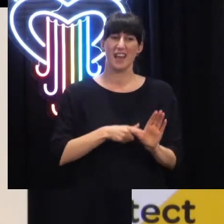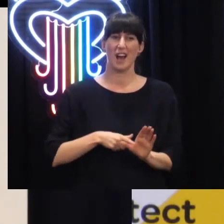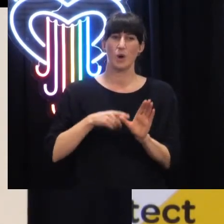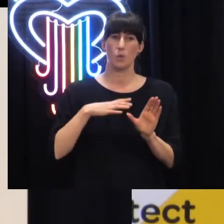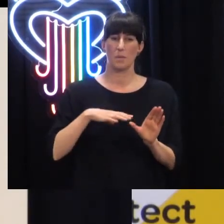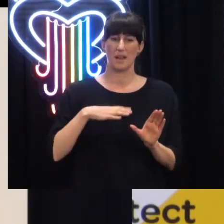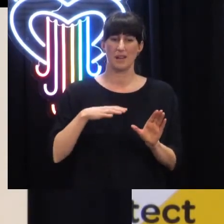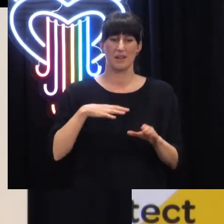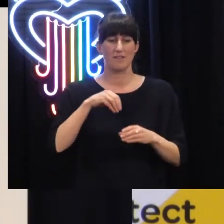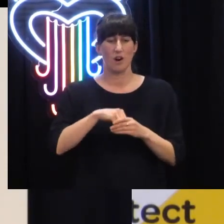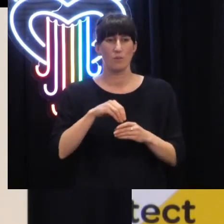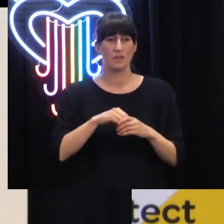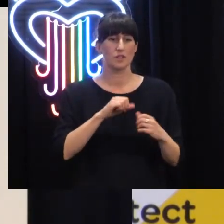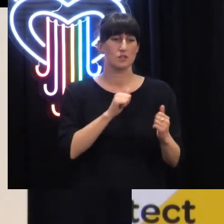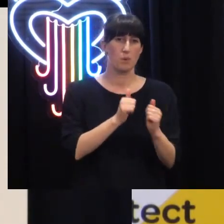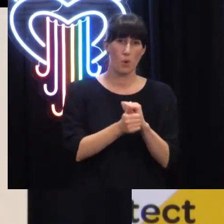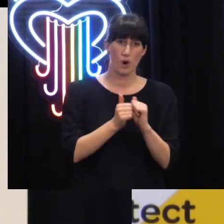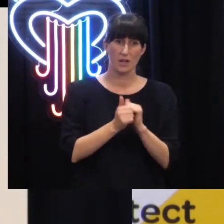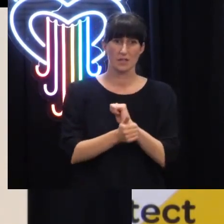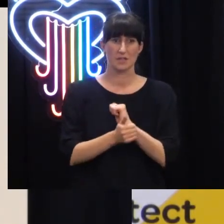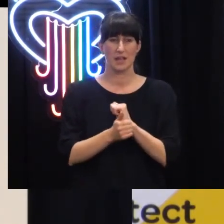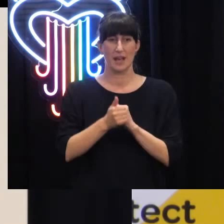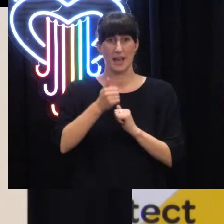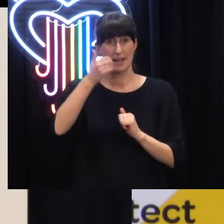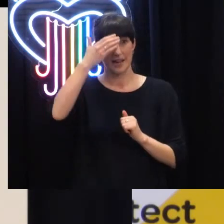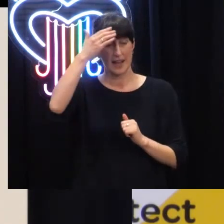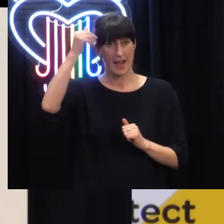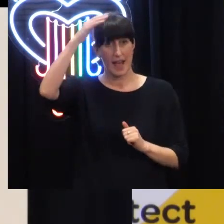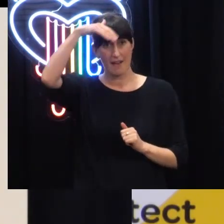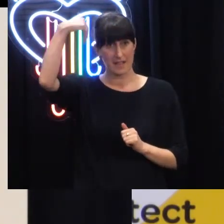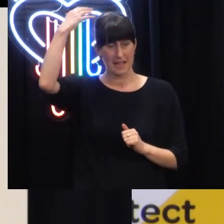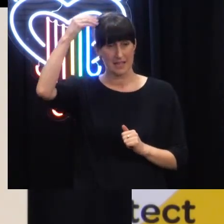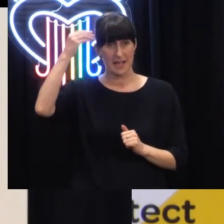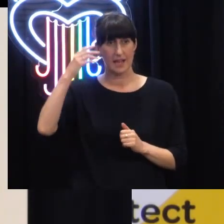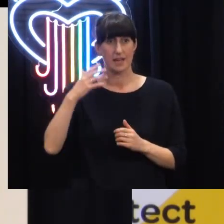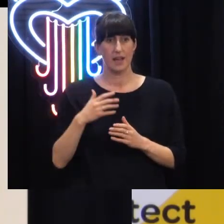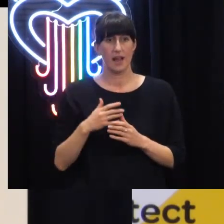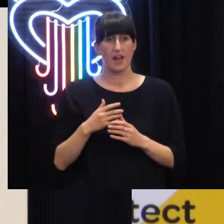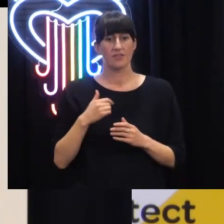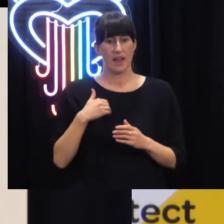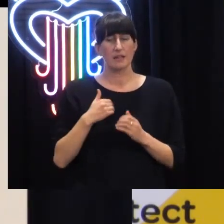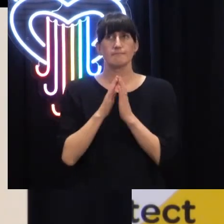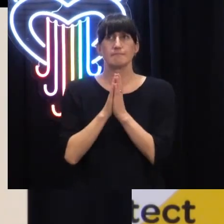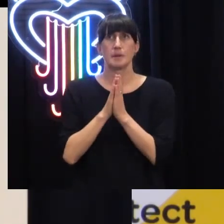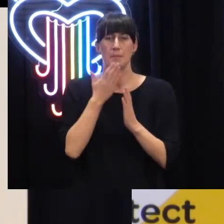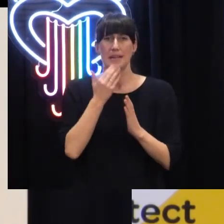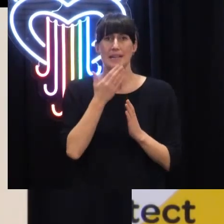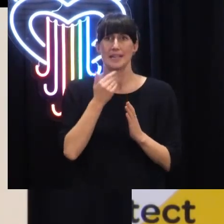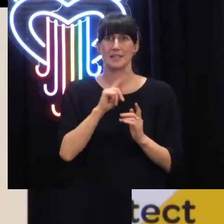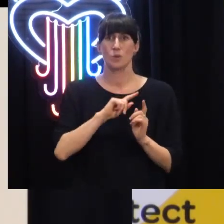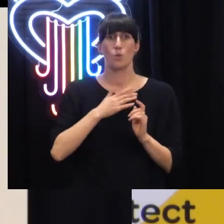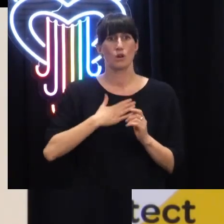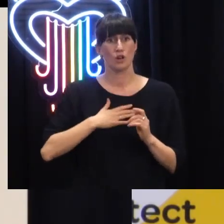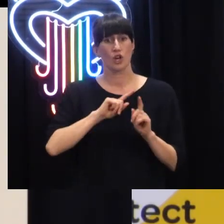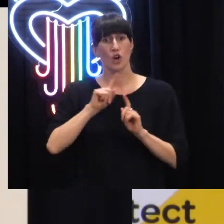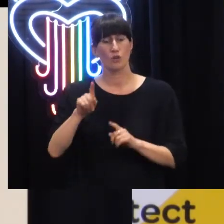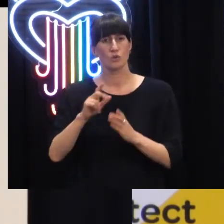and education in Afghanistan seeking visas to come to New Zealand before being killed or sold off. Why are we not taking any